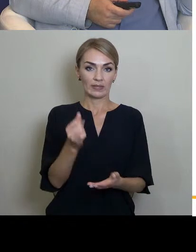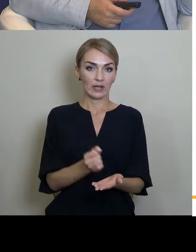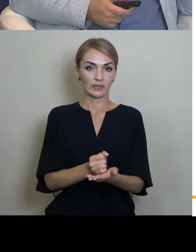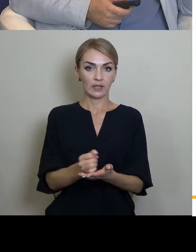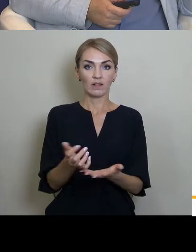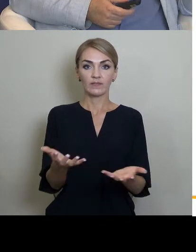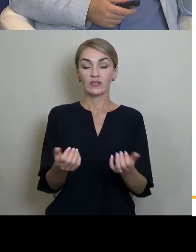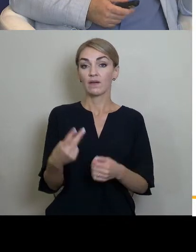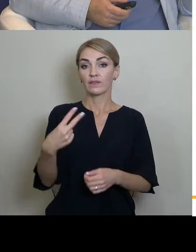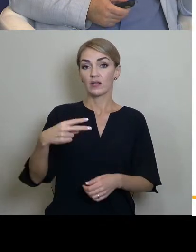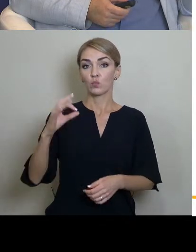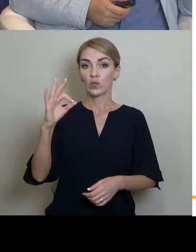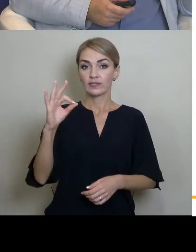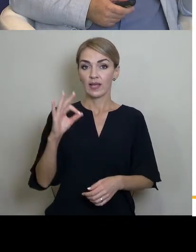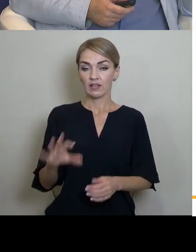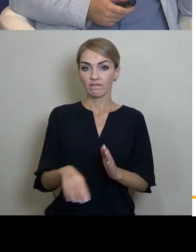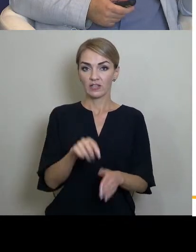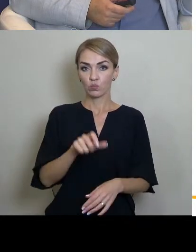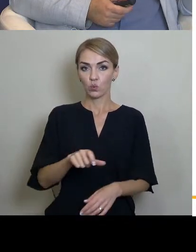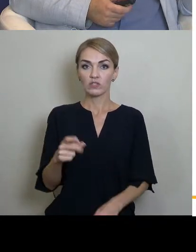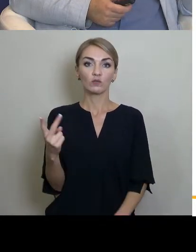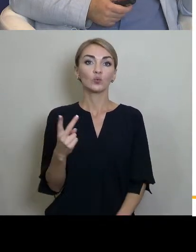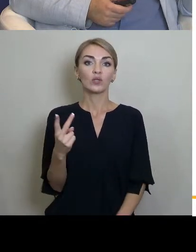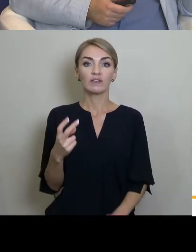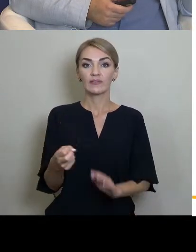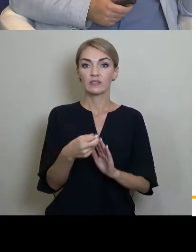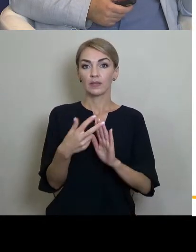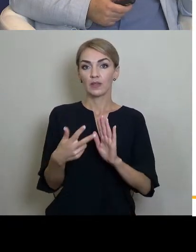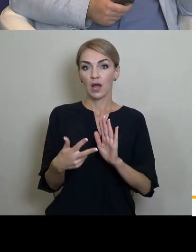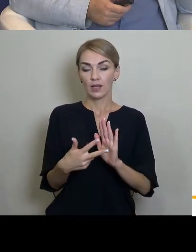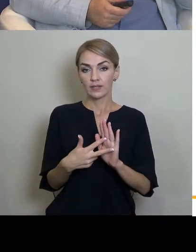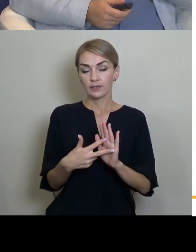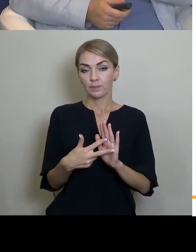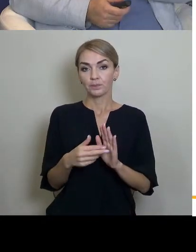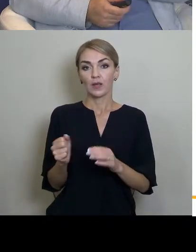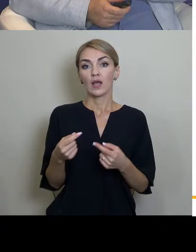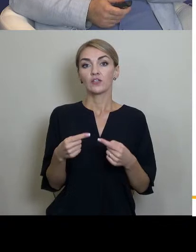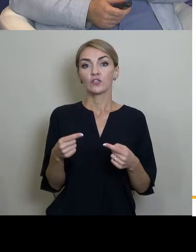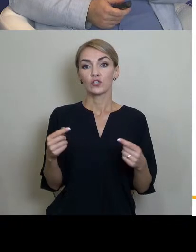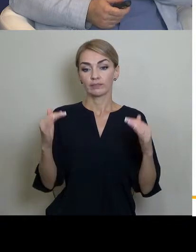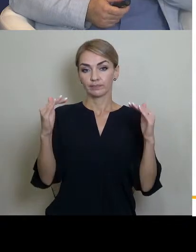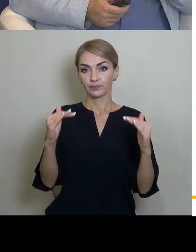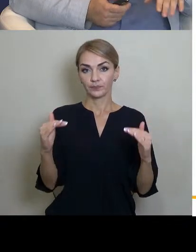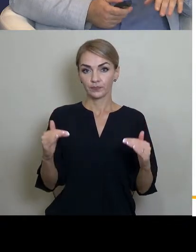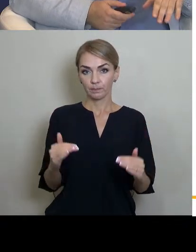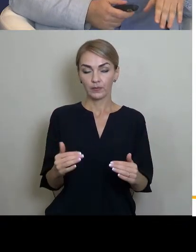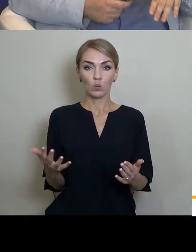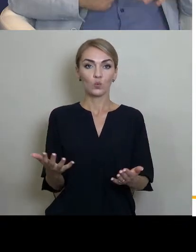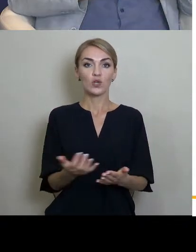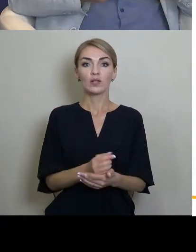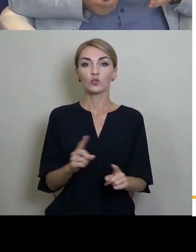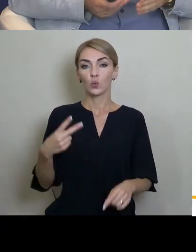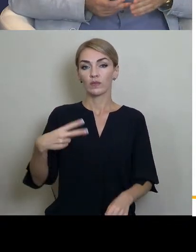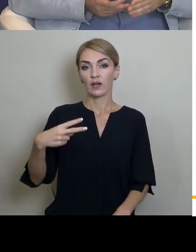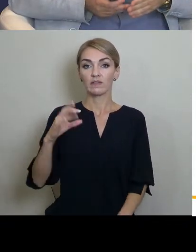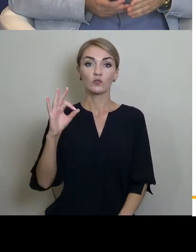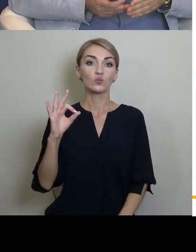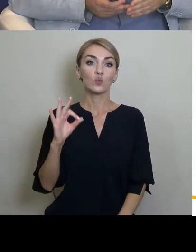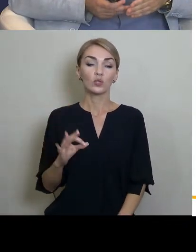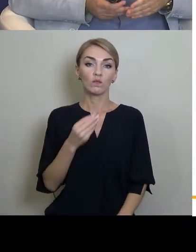relative majority, one candidate, for instance, won 20%, the other 18%, and the others less,